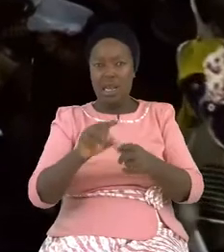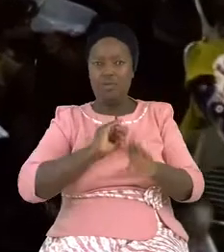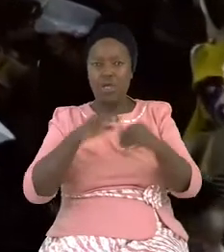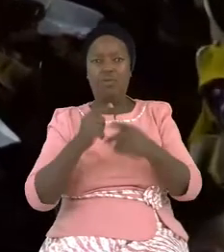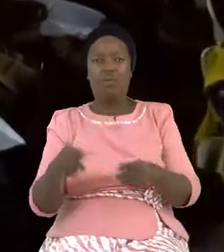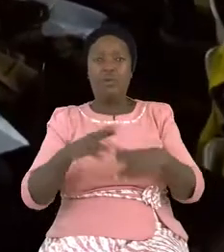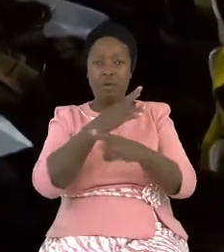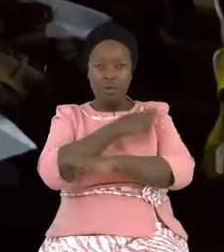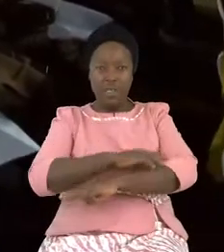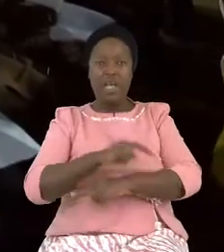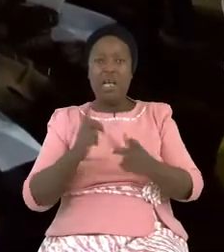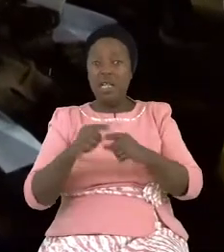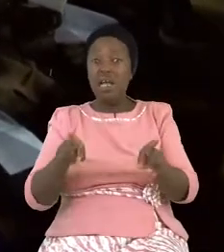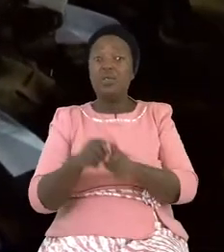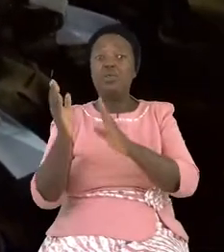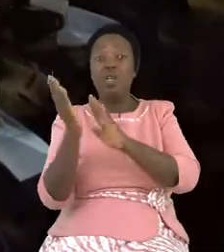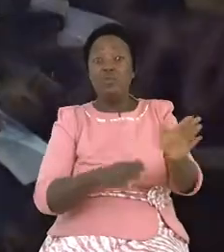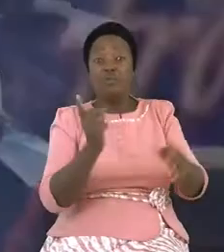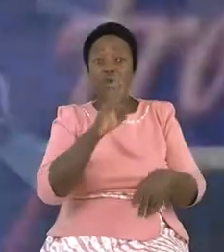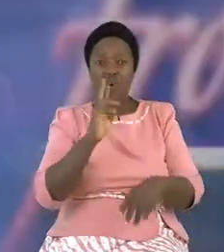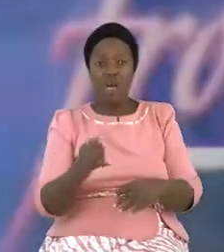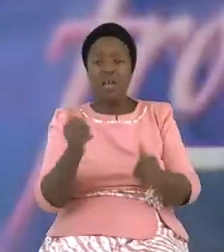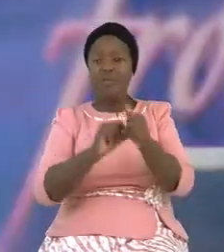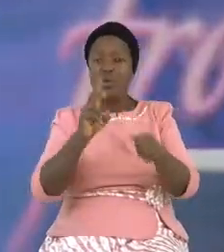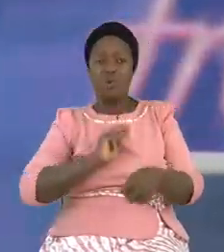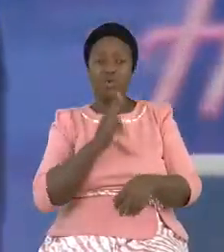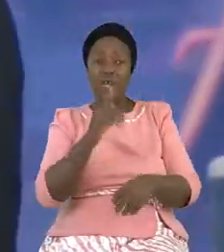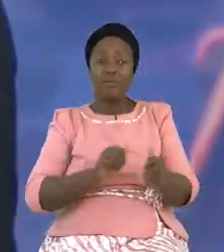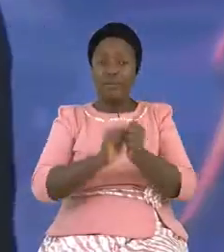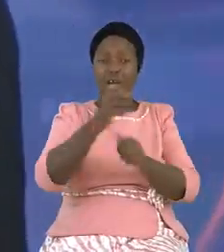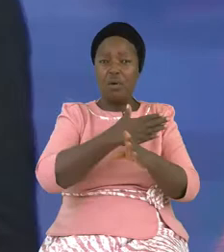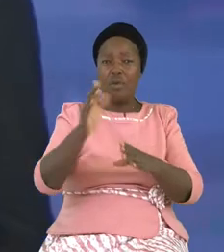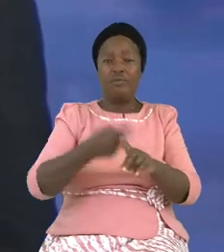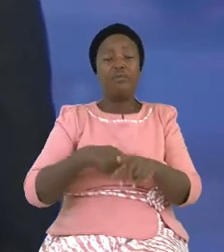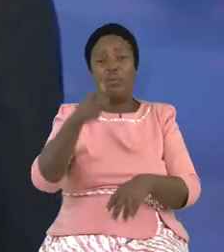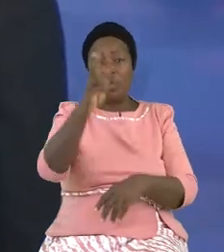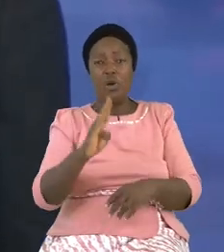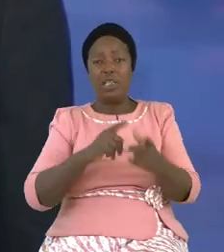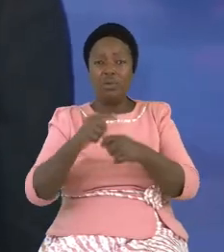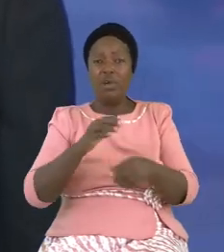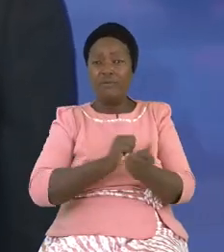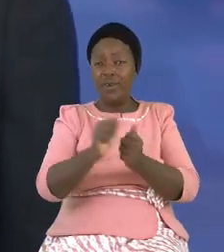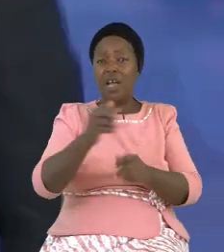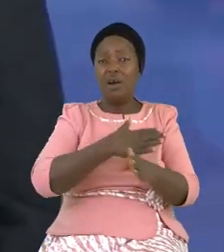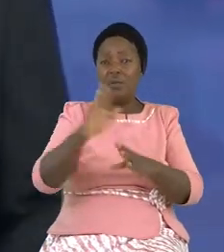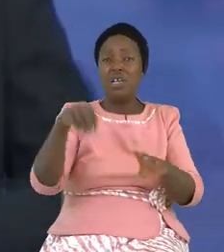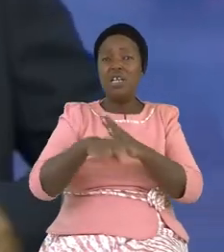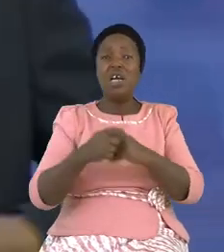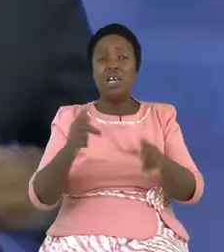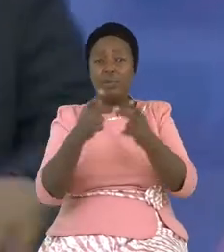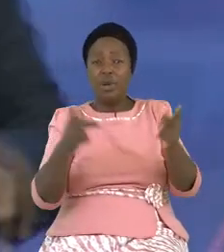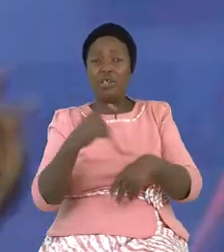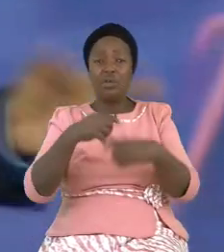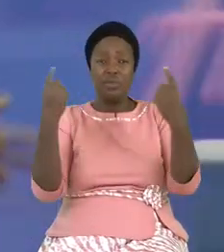are, every one of us, we're far away from God. We're far away in the jungle of sin. We're far